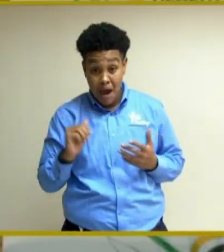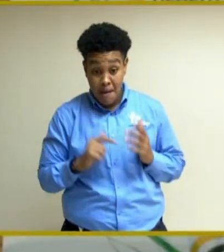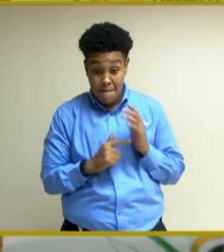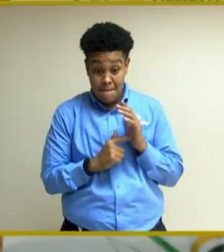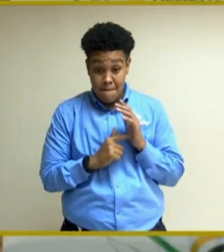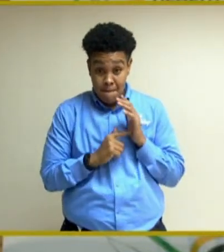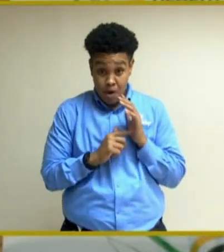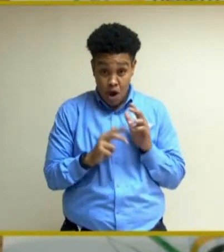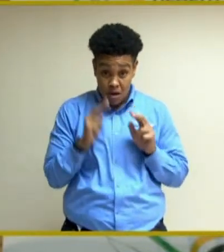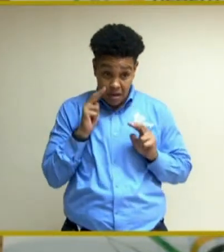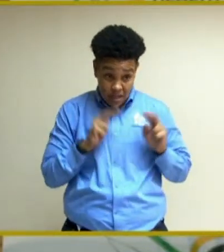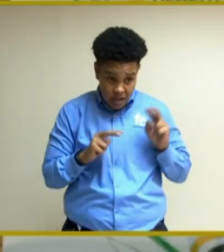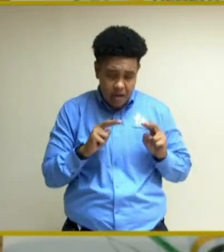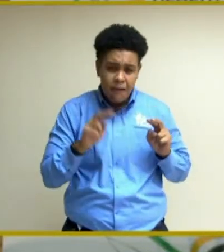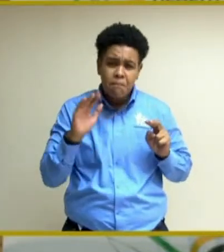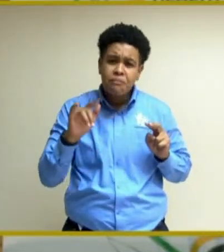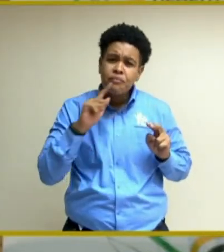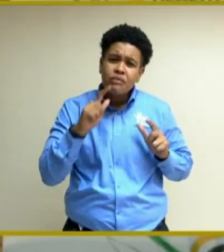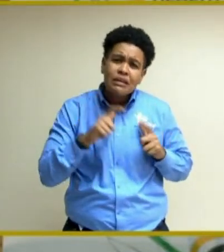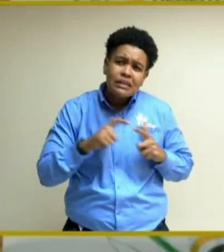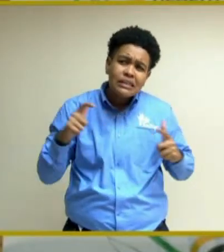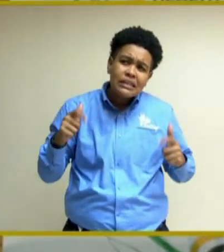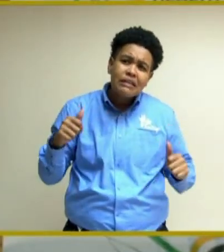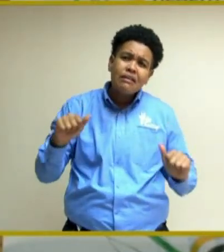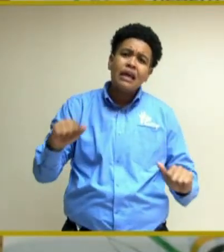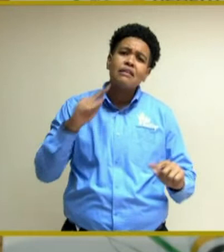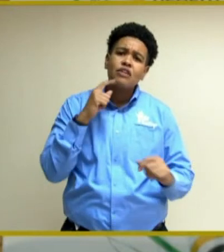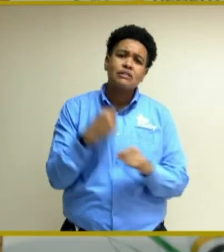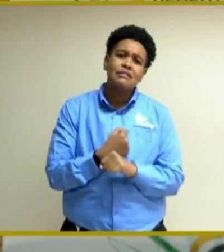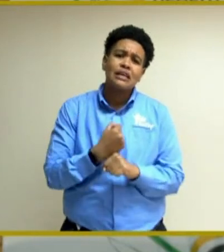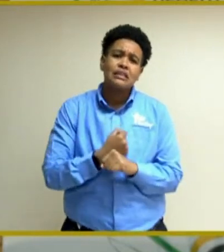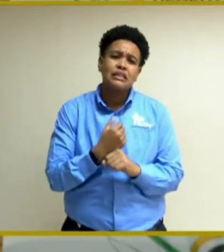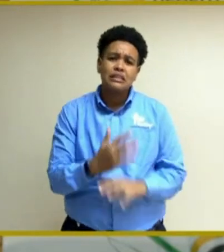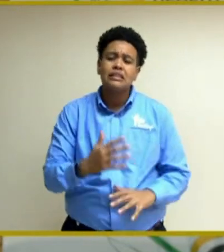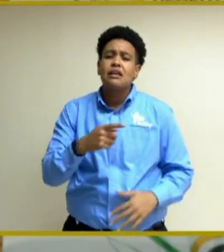modeling, by significant effort of statistical